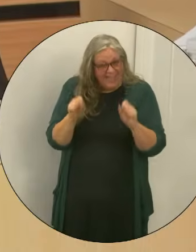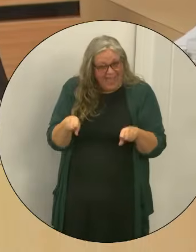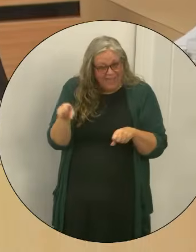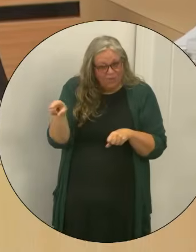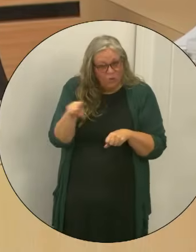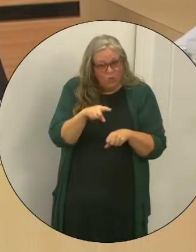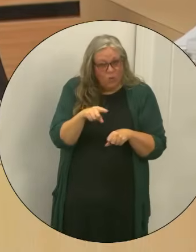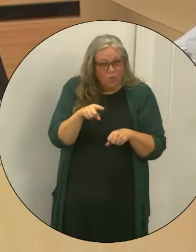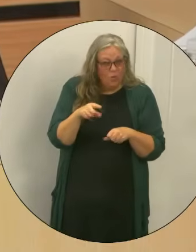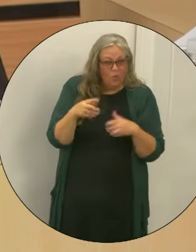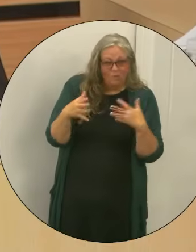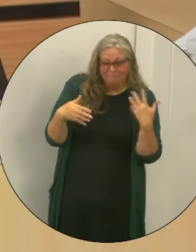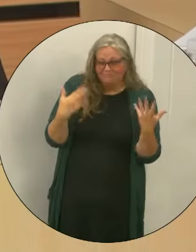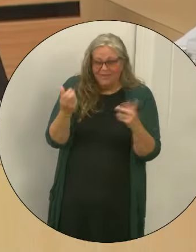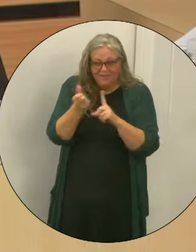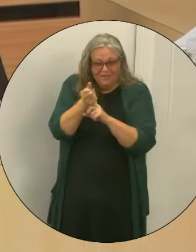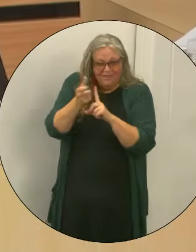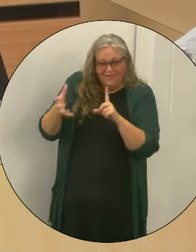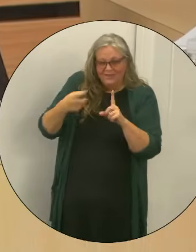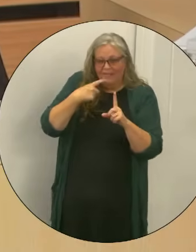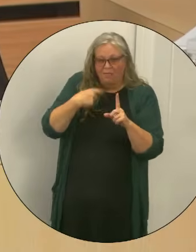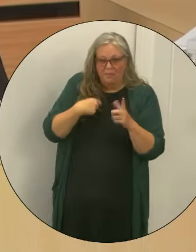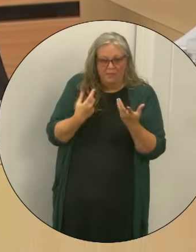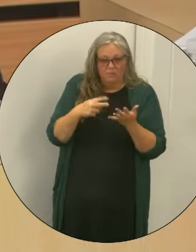of enlarge upon that a bit.